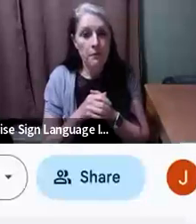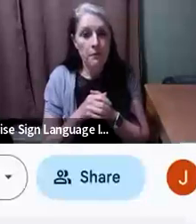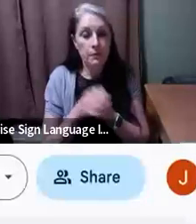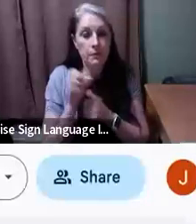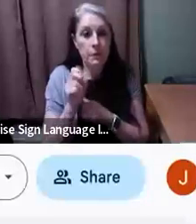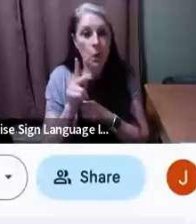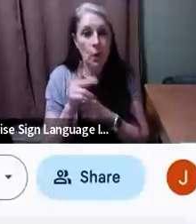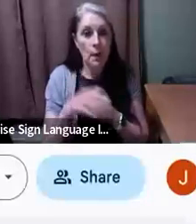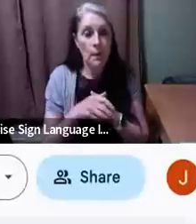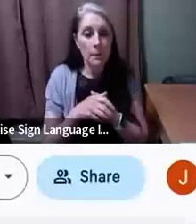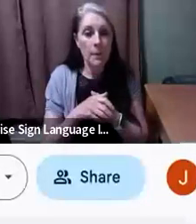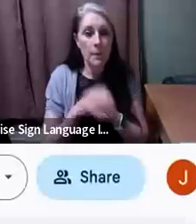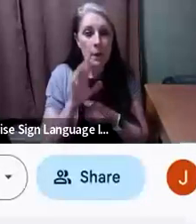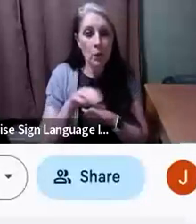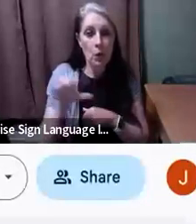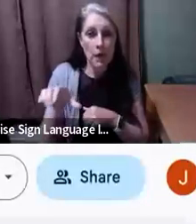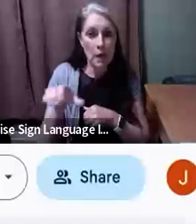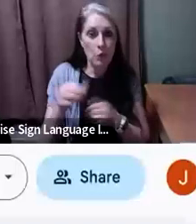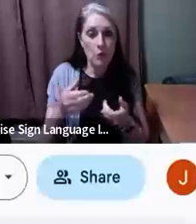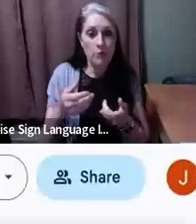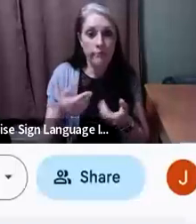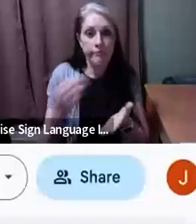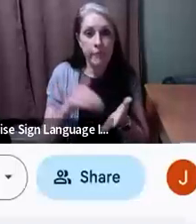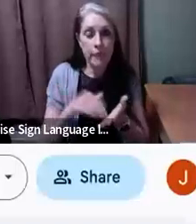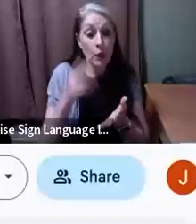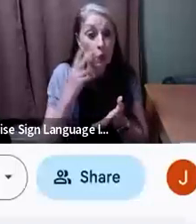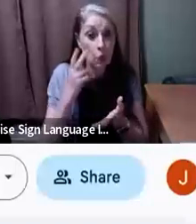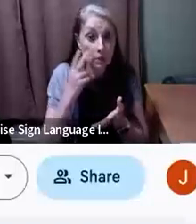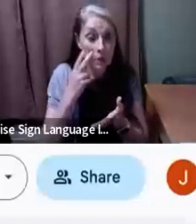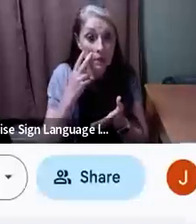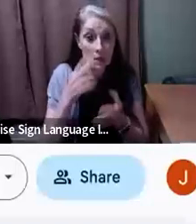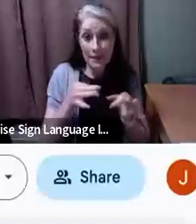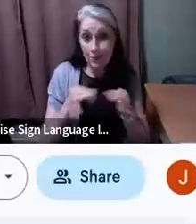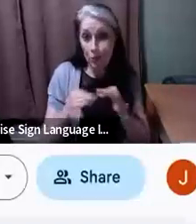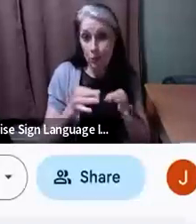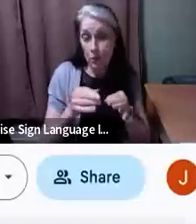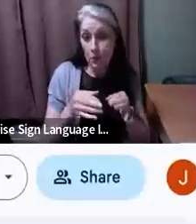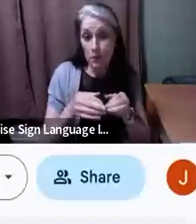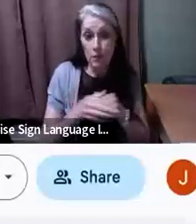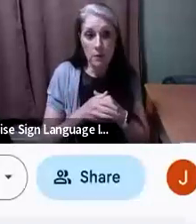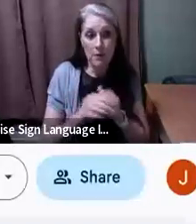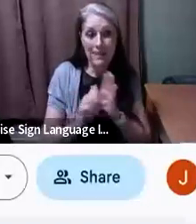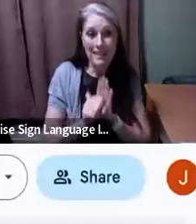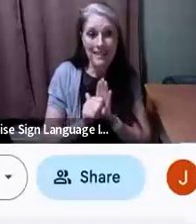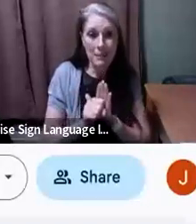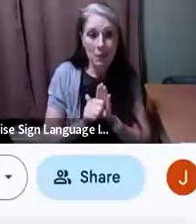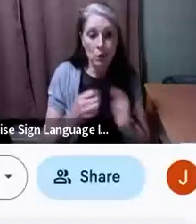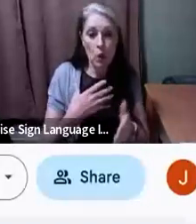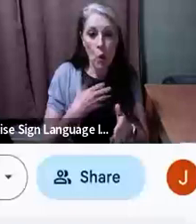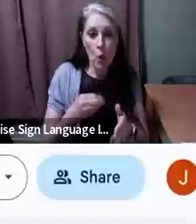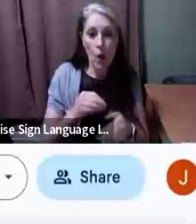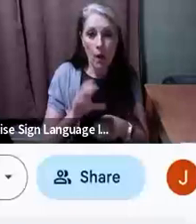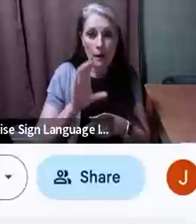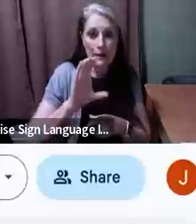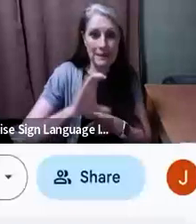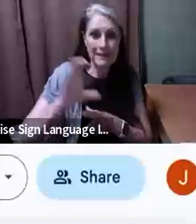Okay, so yeah, closed captioning again, that's what you'll see. The image description, closed caption symbols, 2 white capital letters, C's inside